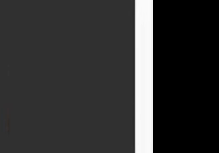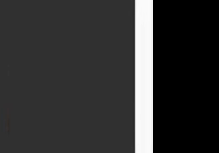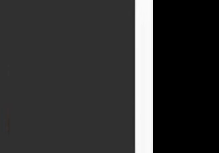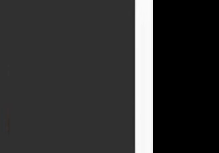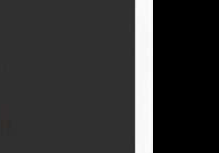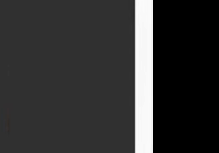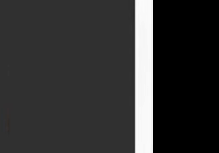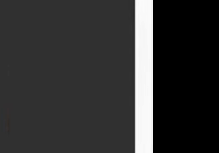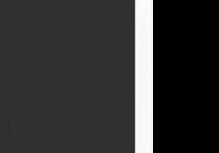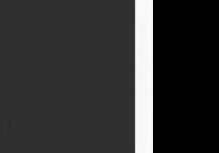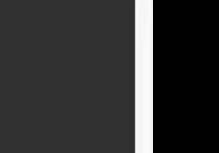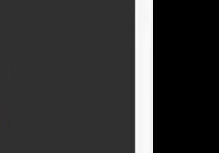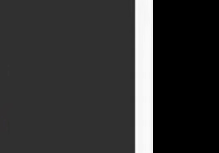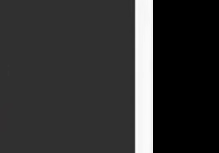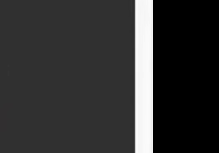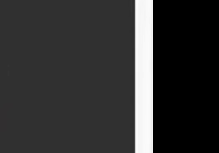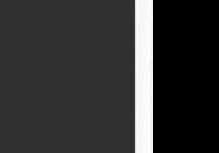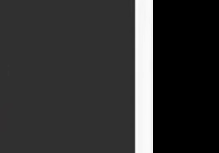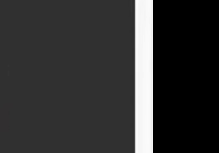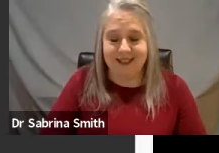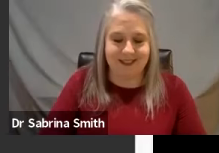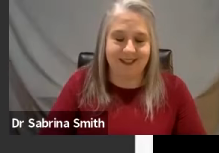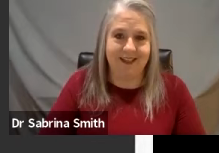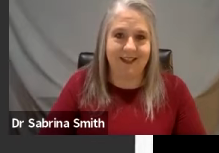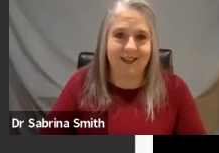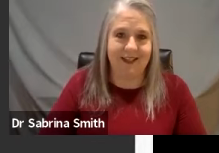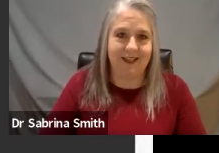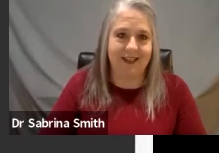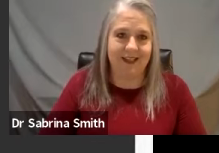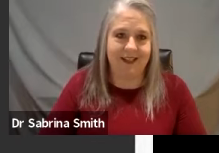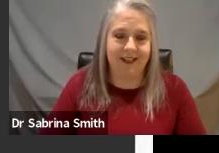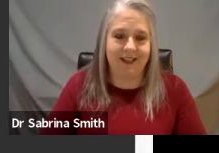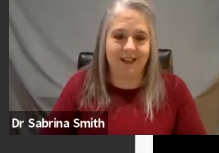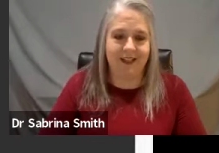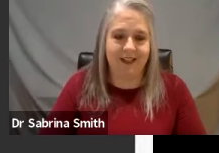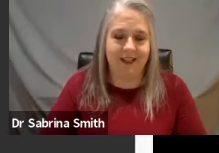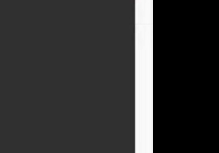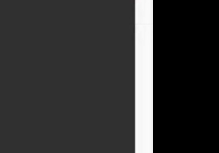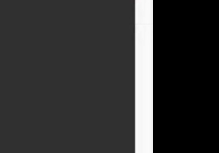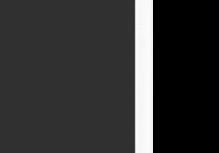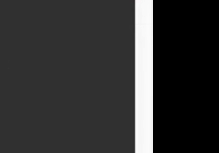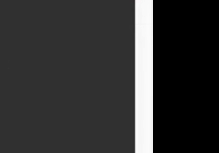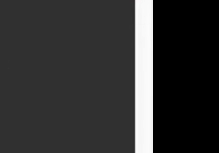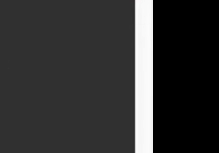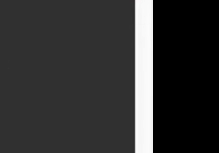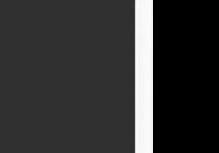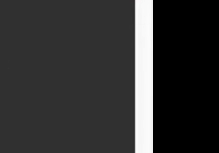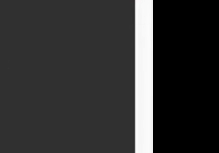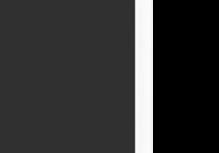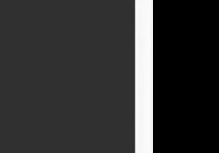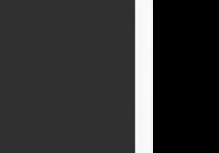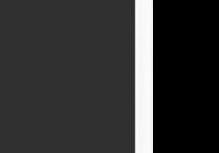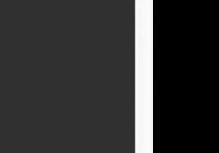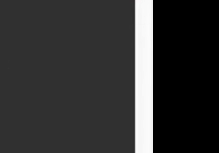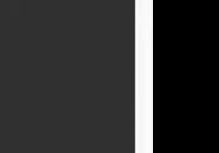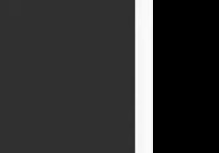Excuse me. Yes. Sorry, I have a question. Yes. In the part where it says miscues,